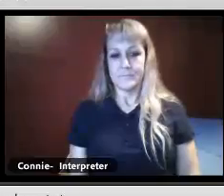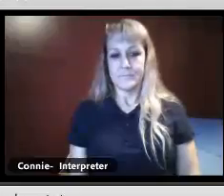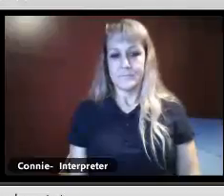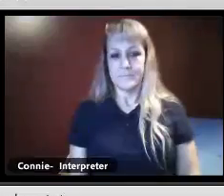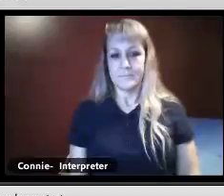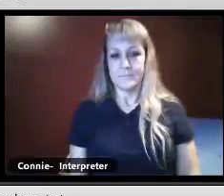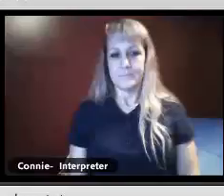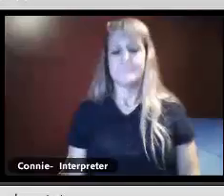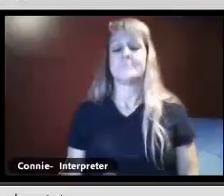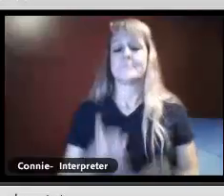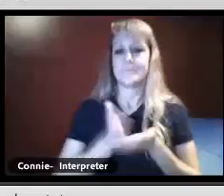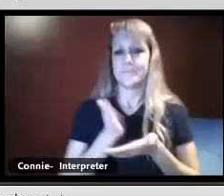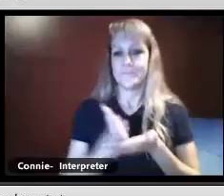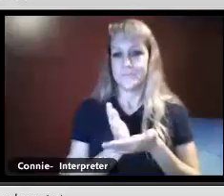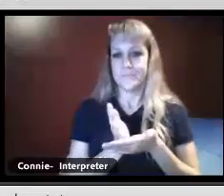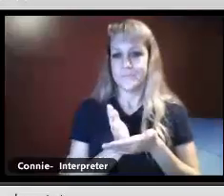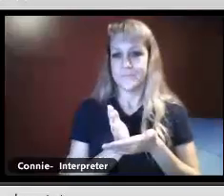All right,